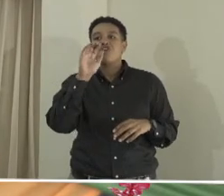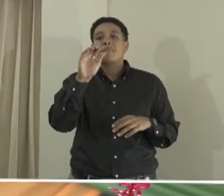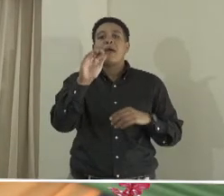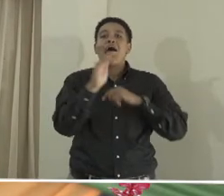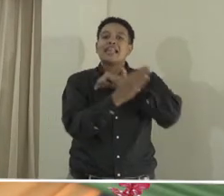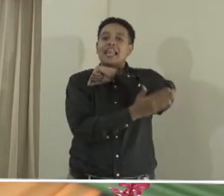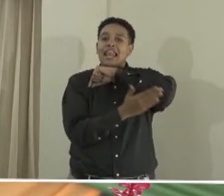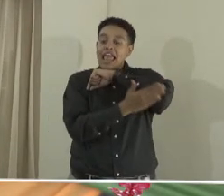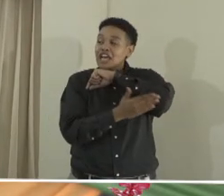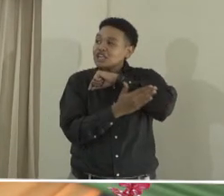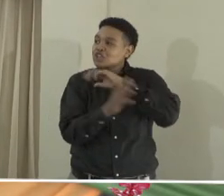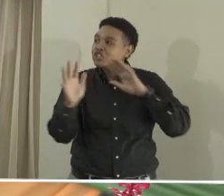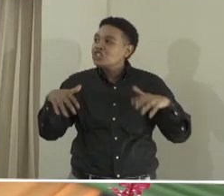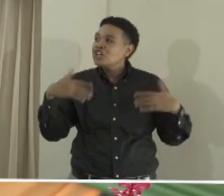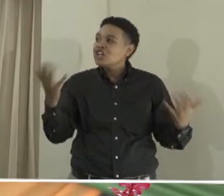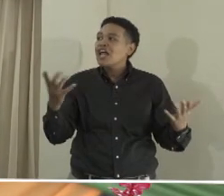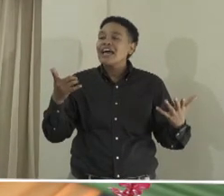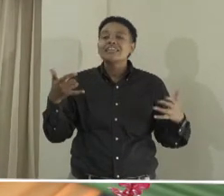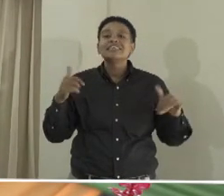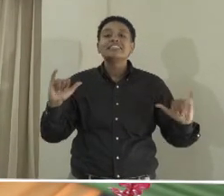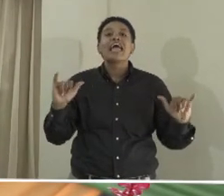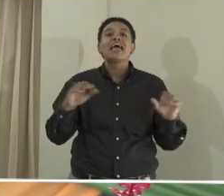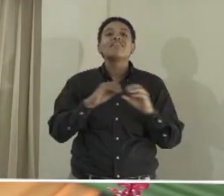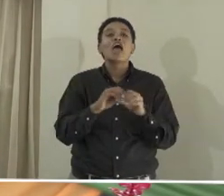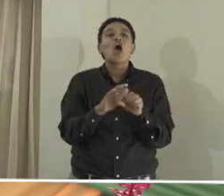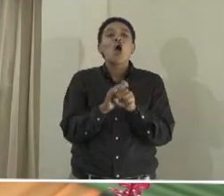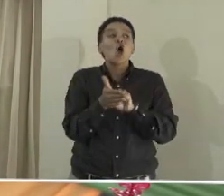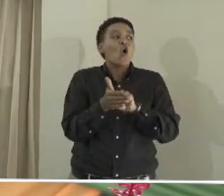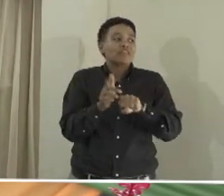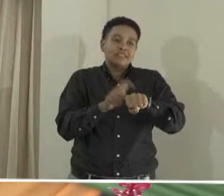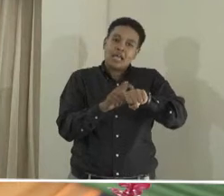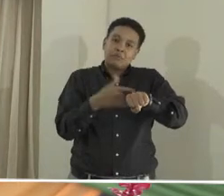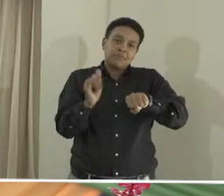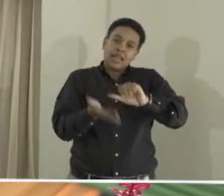nation that we are still in COVID times.